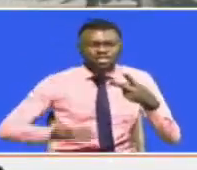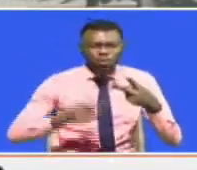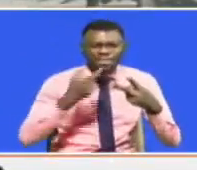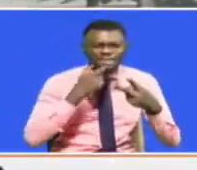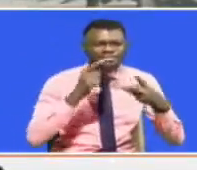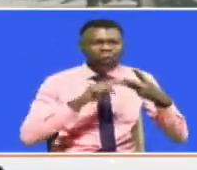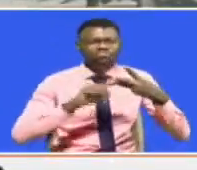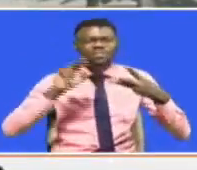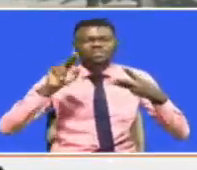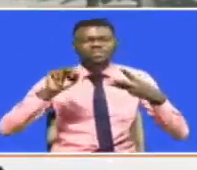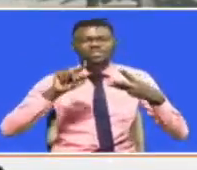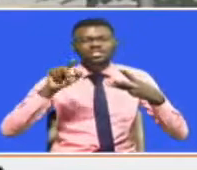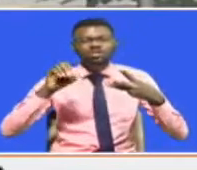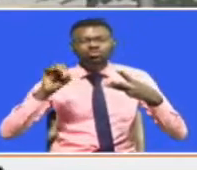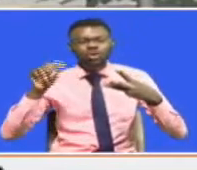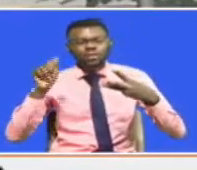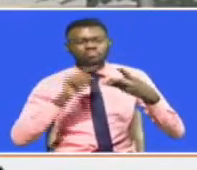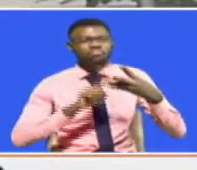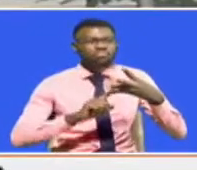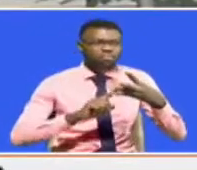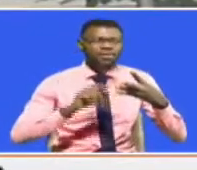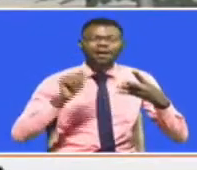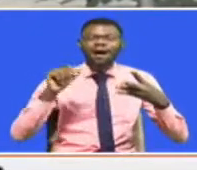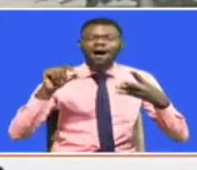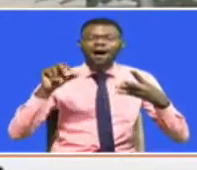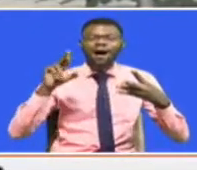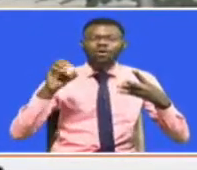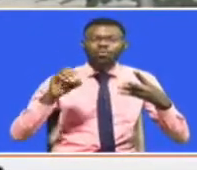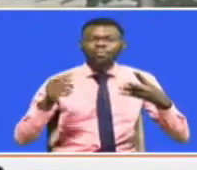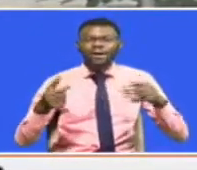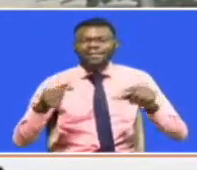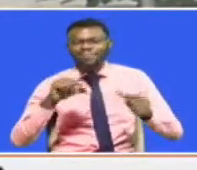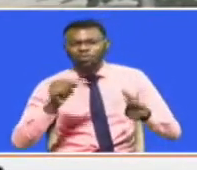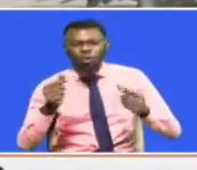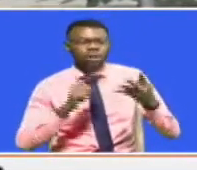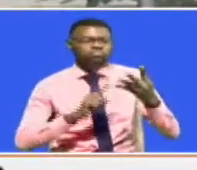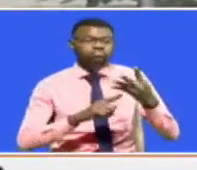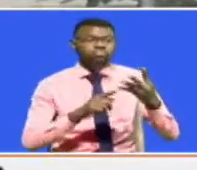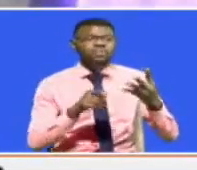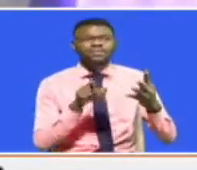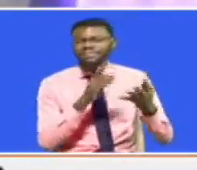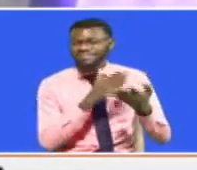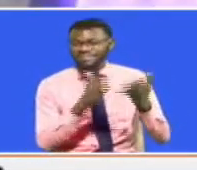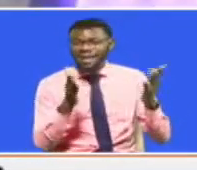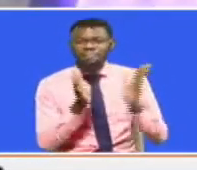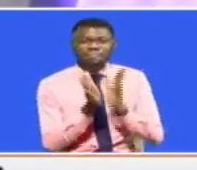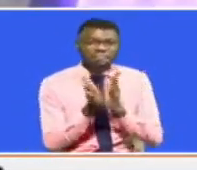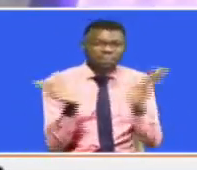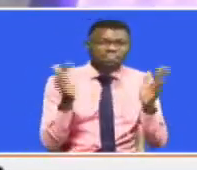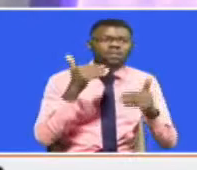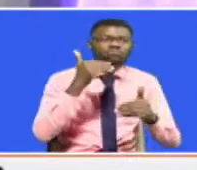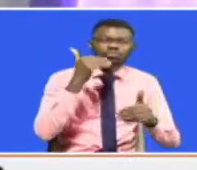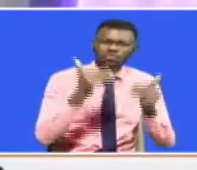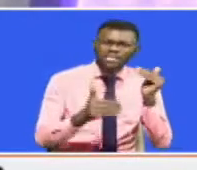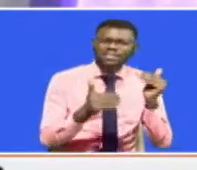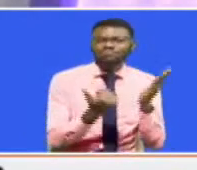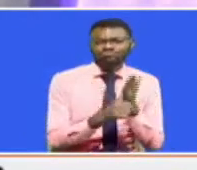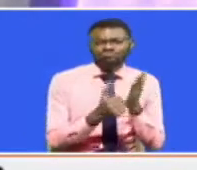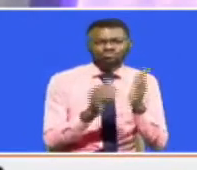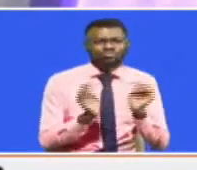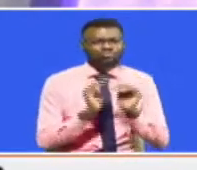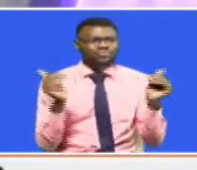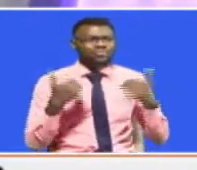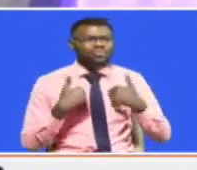Sugar, Nzoia Sugar, Agrochemical and Food Company, and some public universities. The people who have taken the